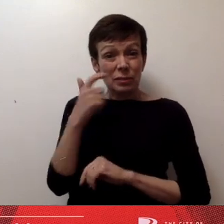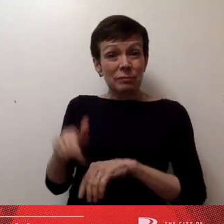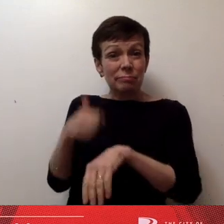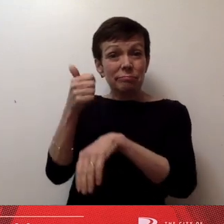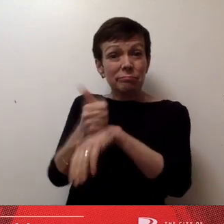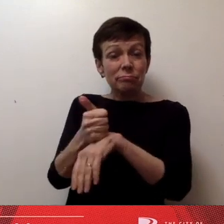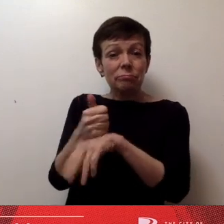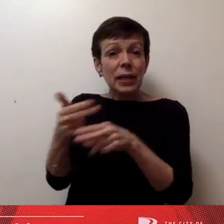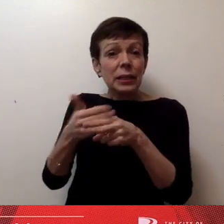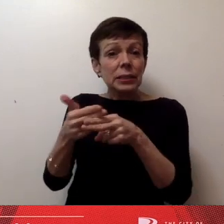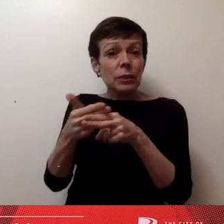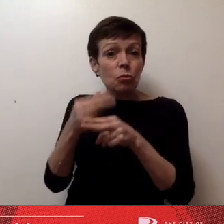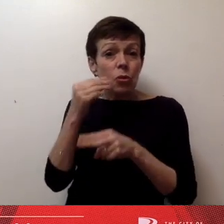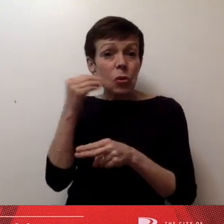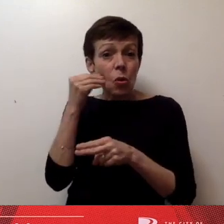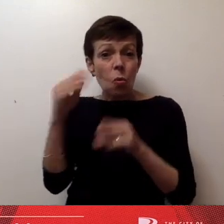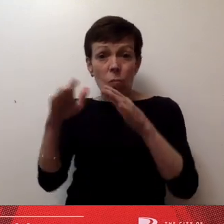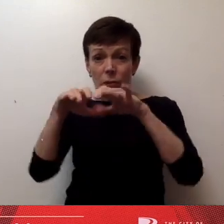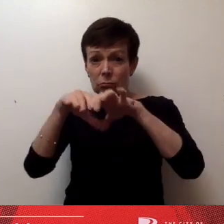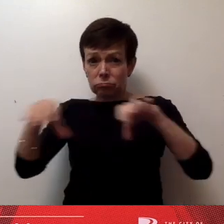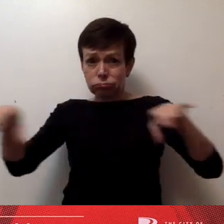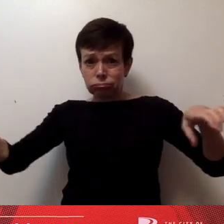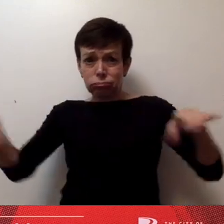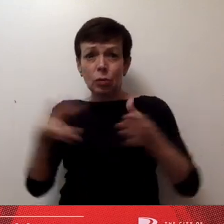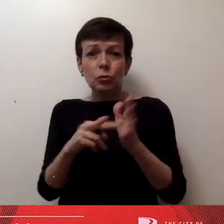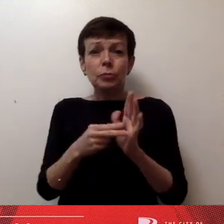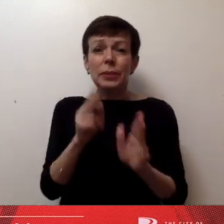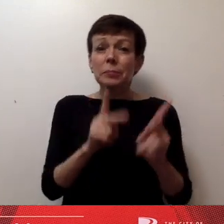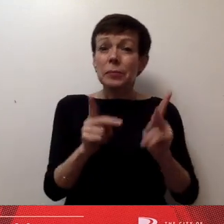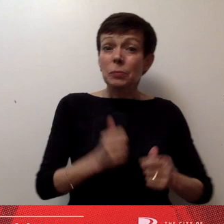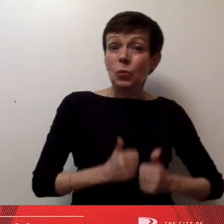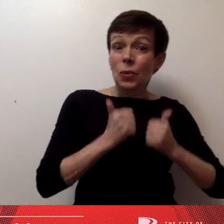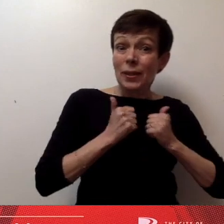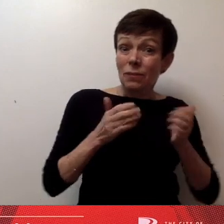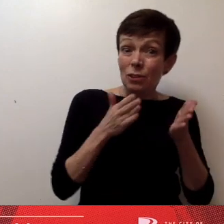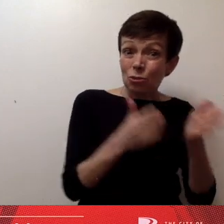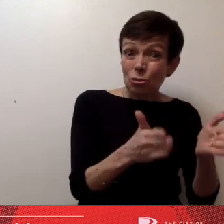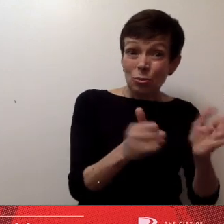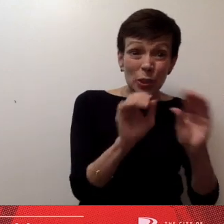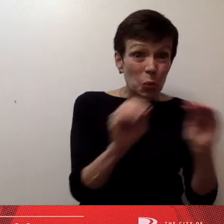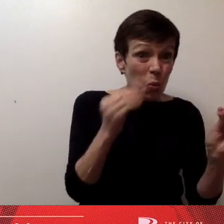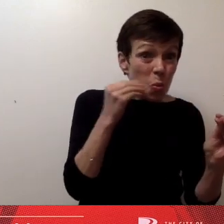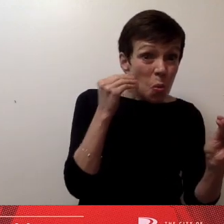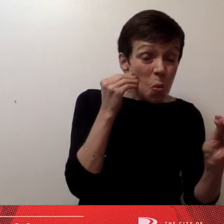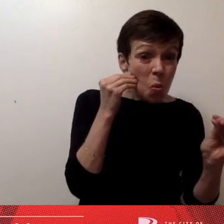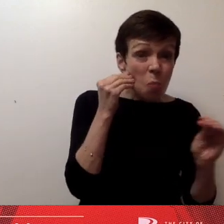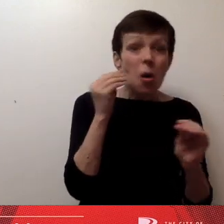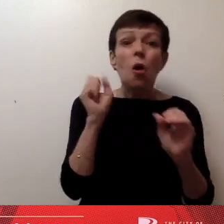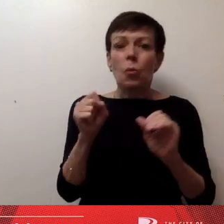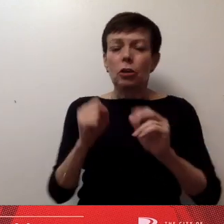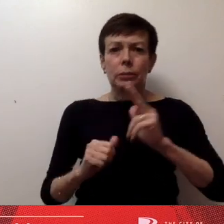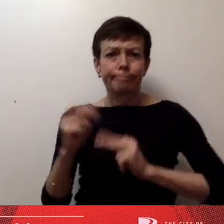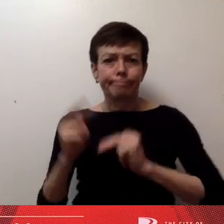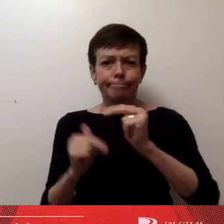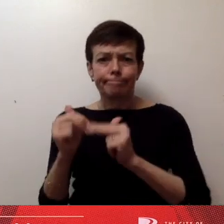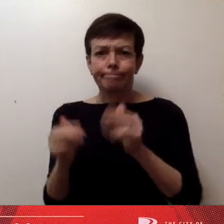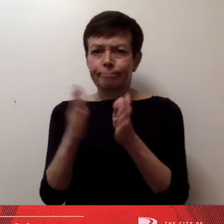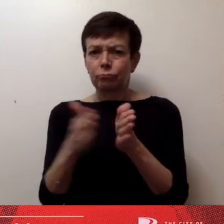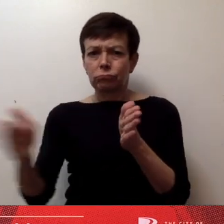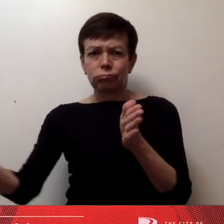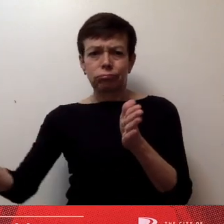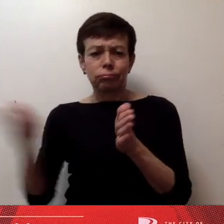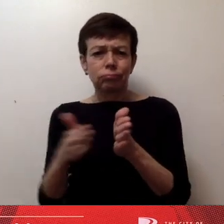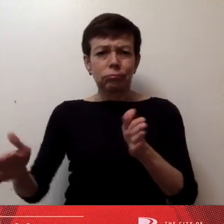vulnerable citizens to be able to physically distance. It was a great example of a project that normally would have taken